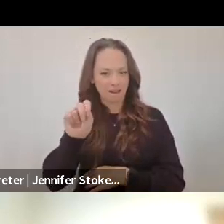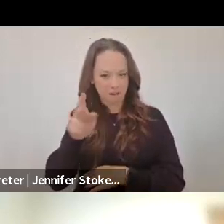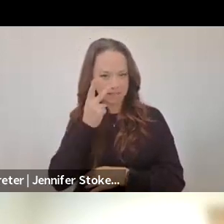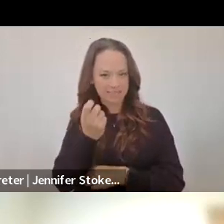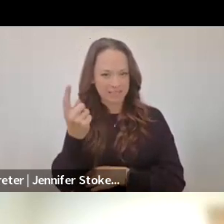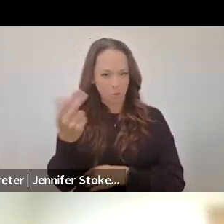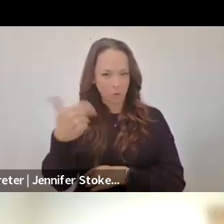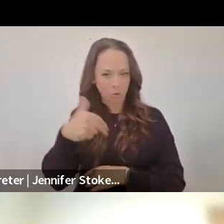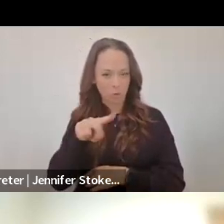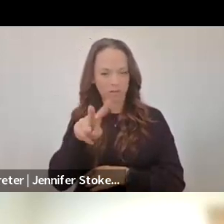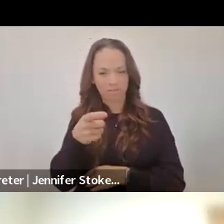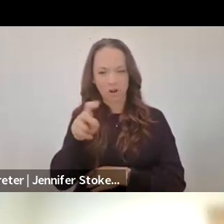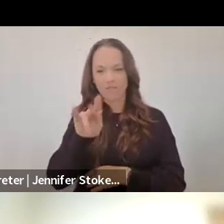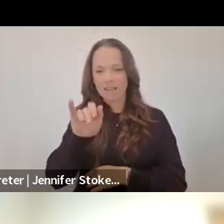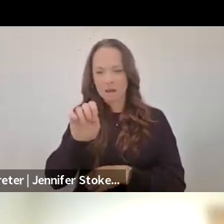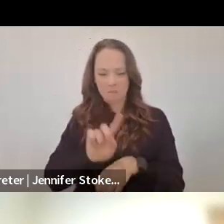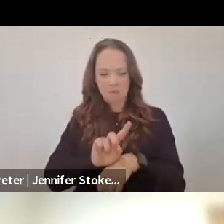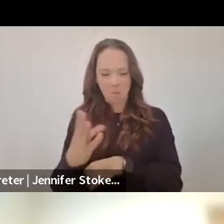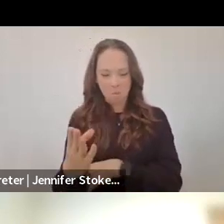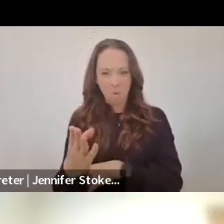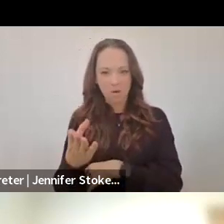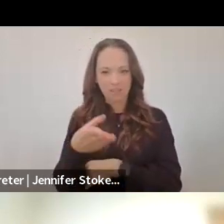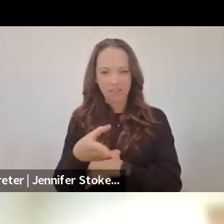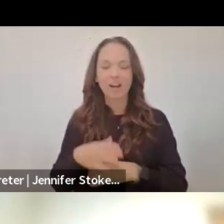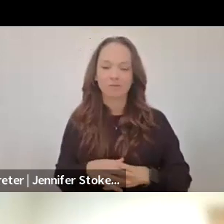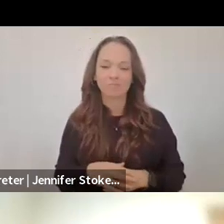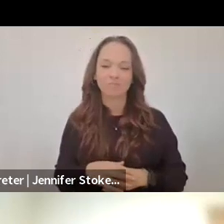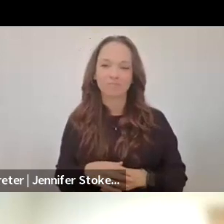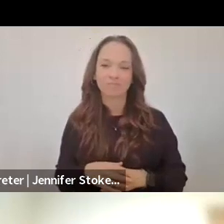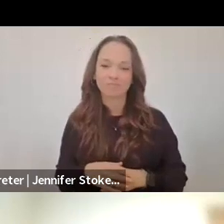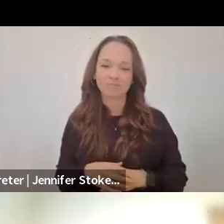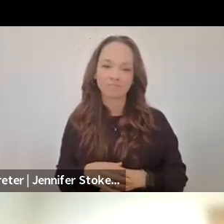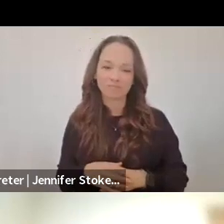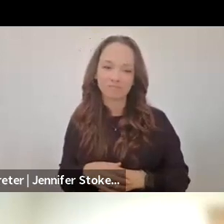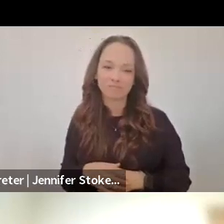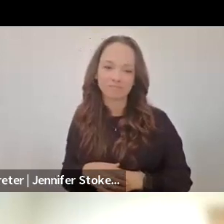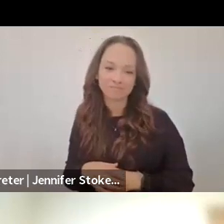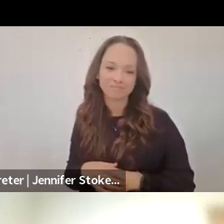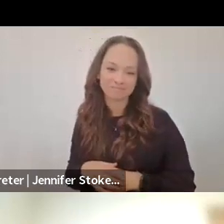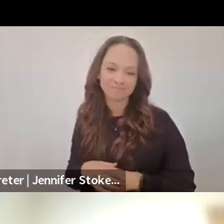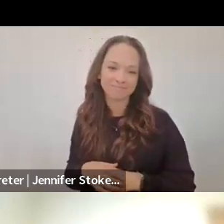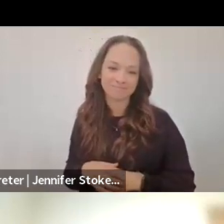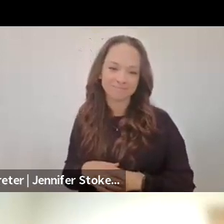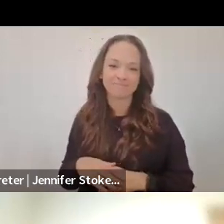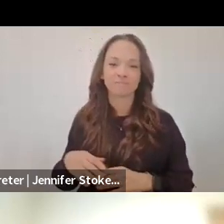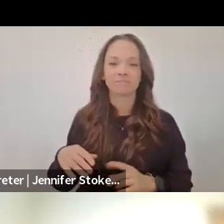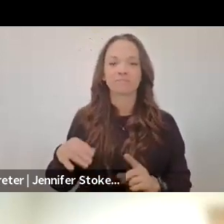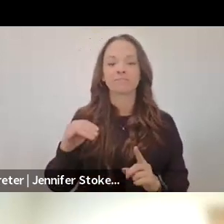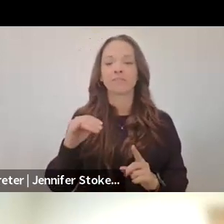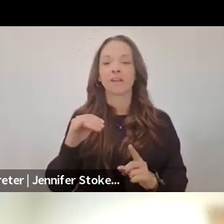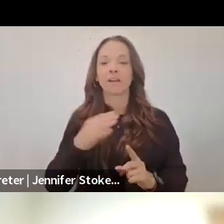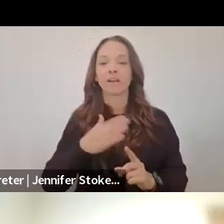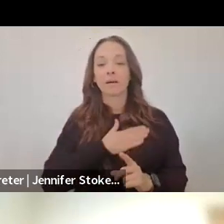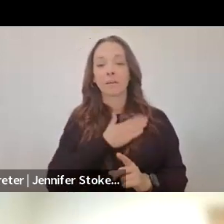it's like 1 in the morning or something. Yeah, I think, one of the things I wanted to mention after my colleague Darcy spoke about